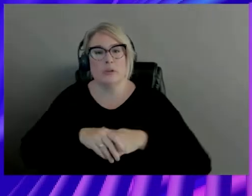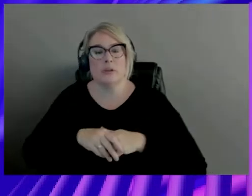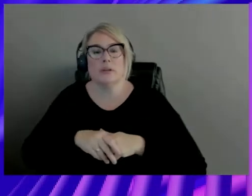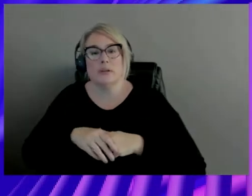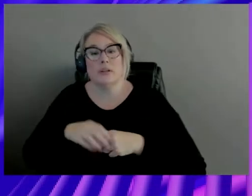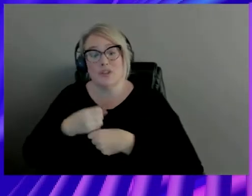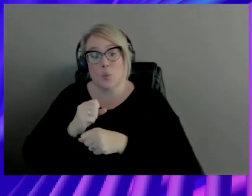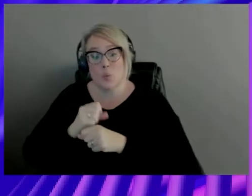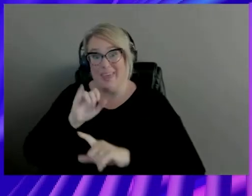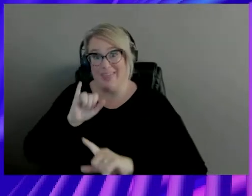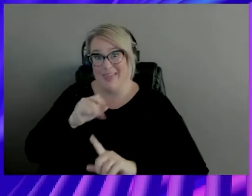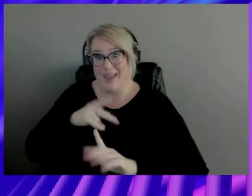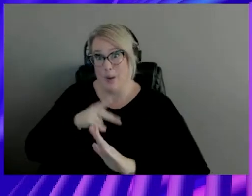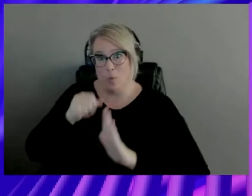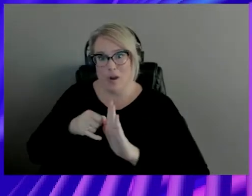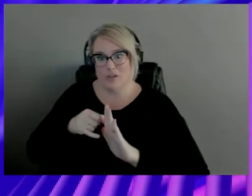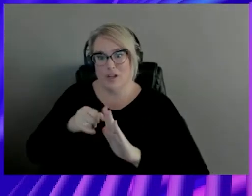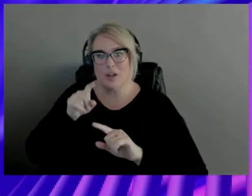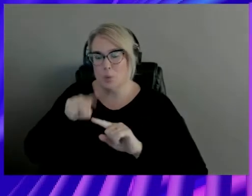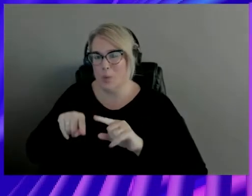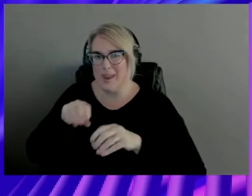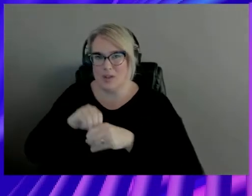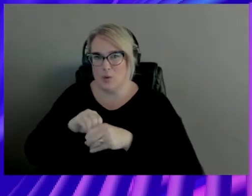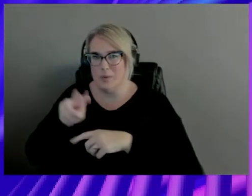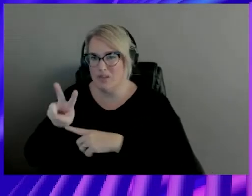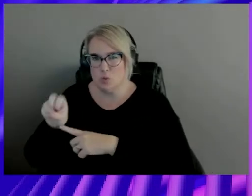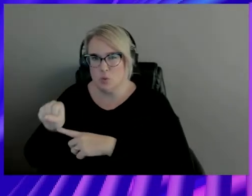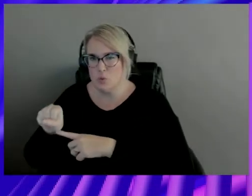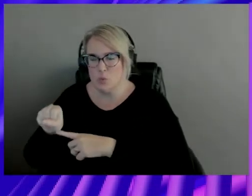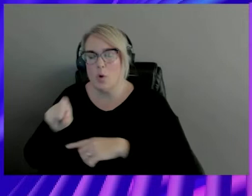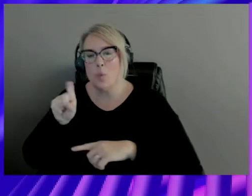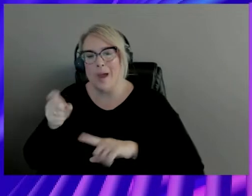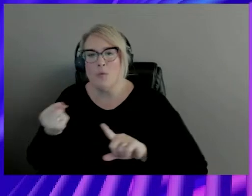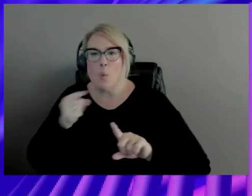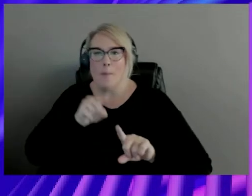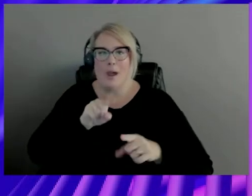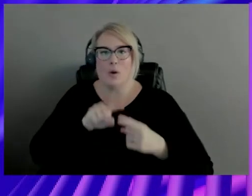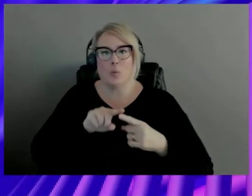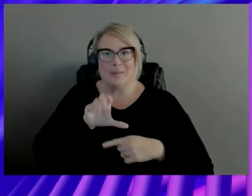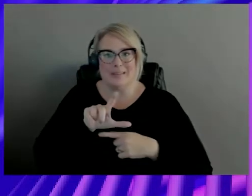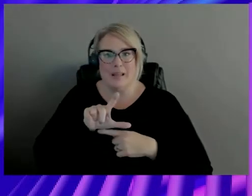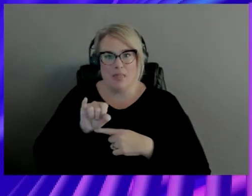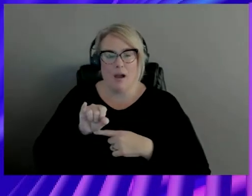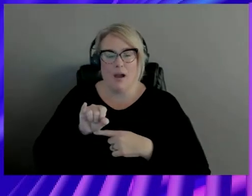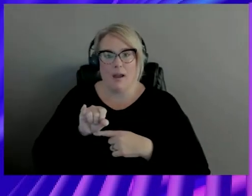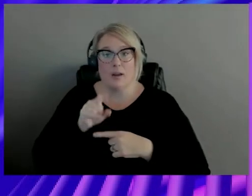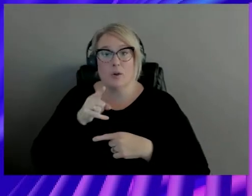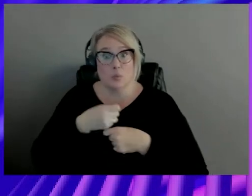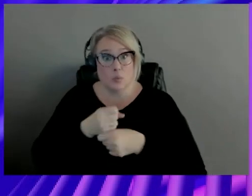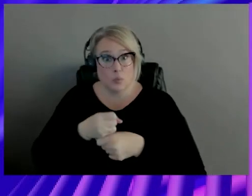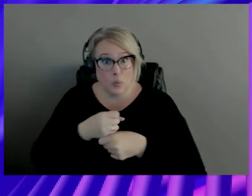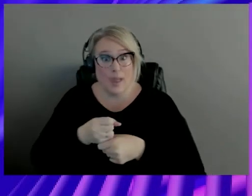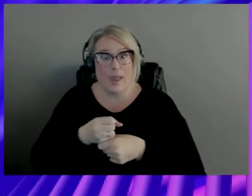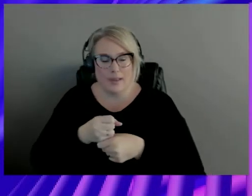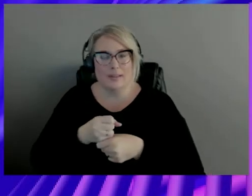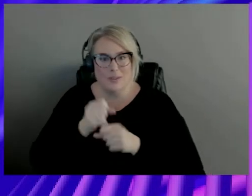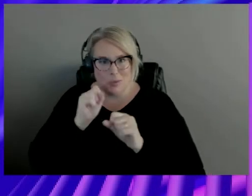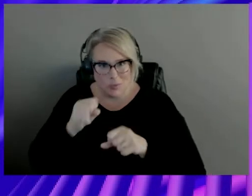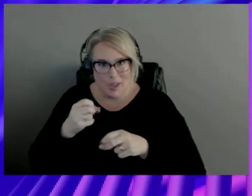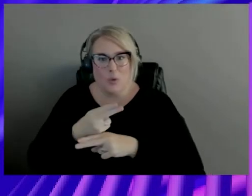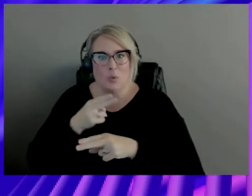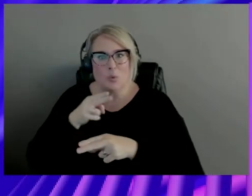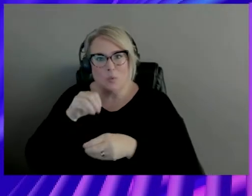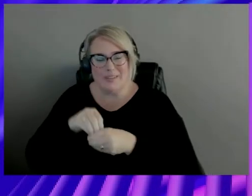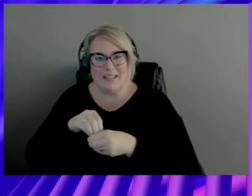you can't currently do that in Visual Studio. To create the deployment project, you have to go back to the CLI. But once you create it, then you will be able to use it inside Visual